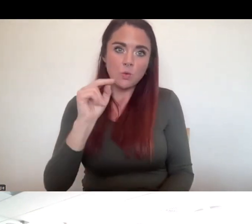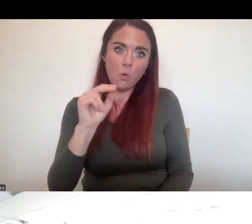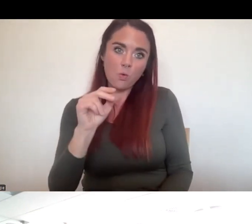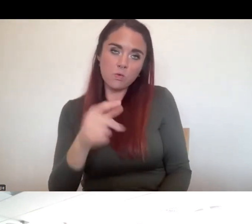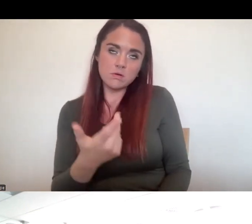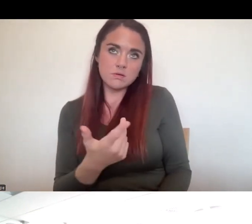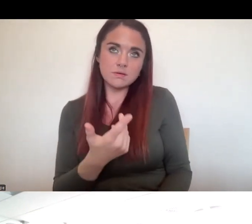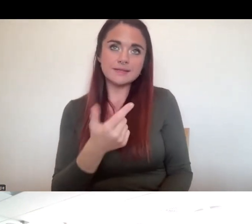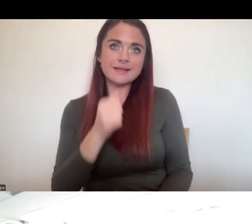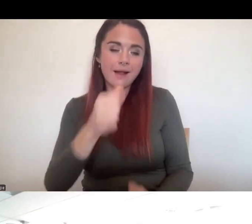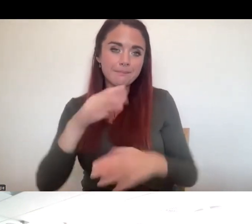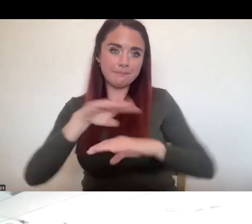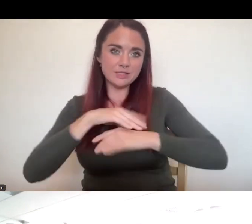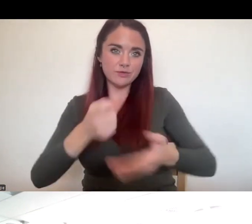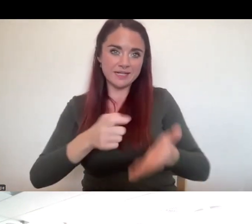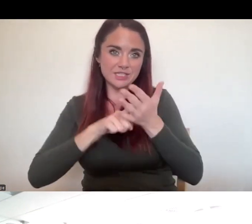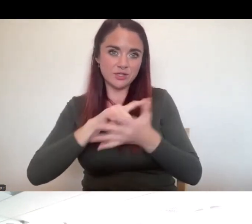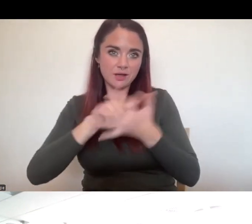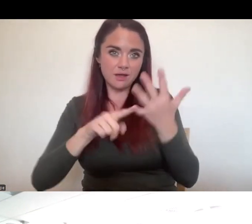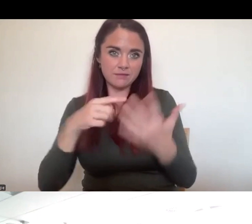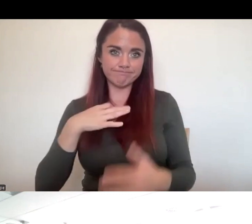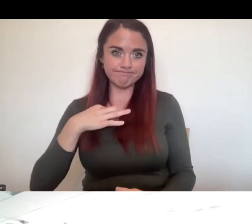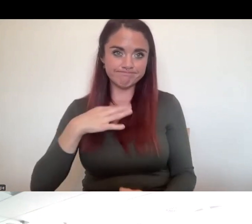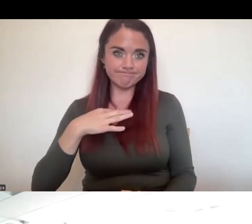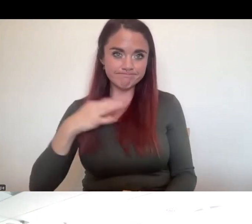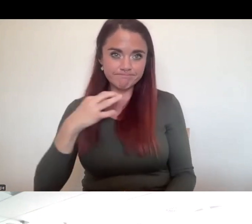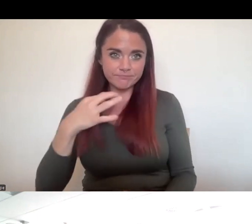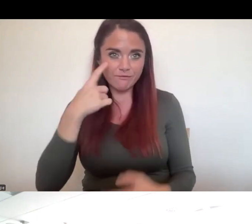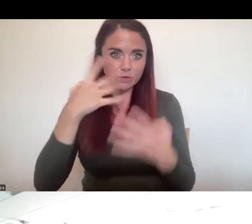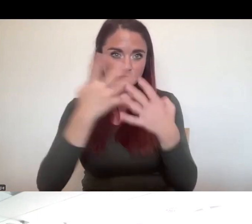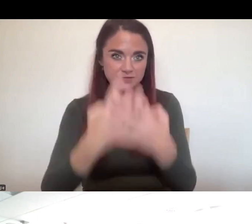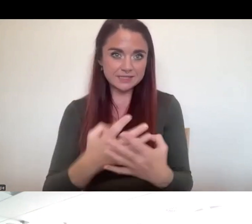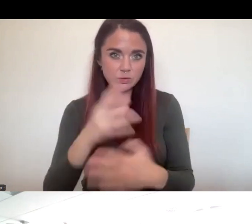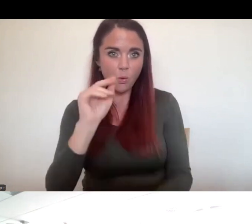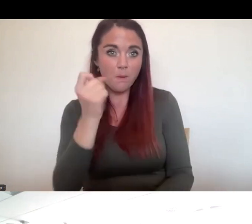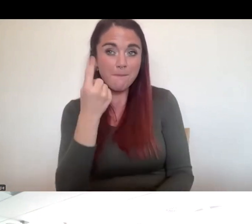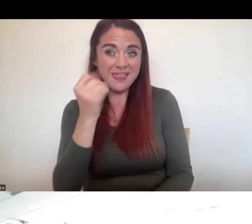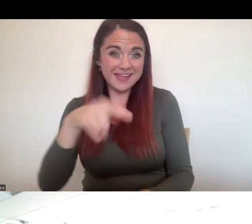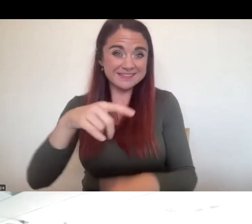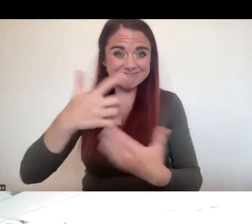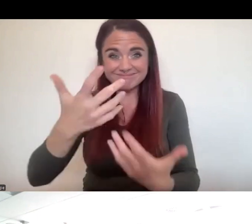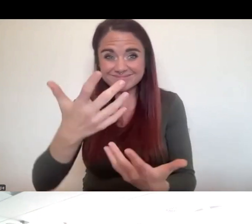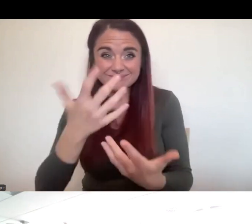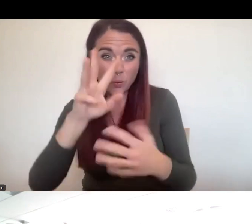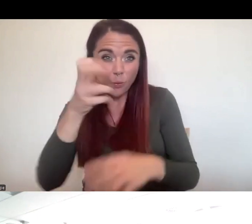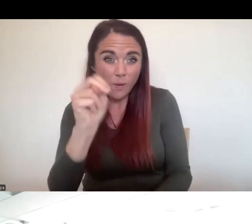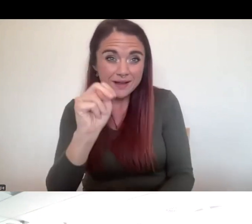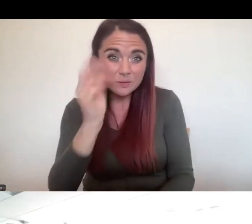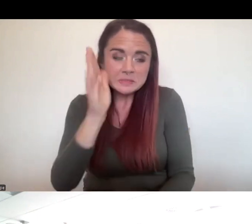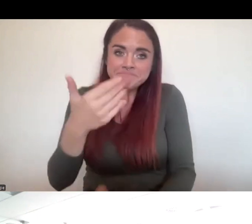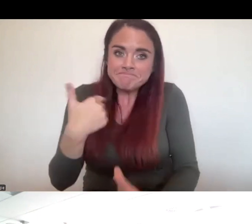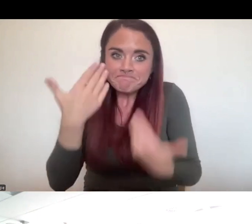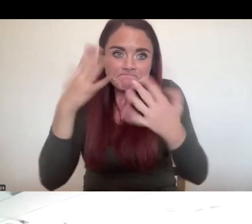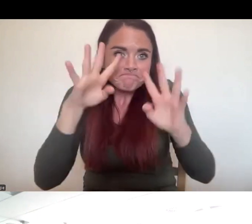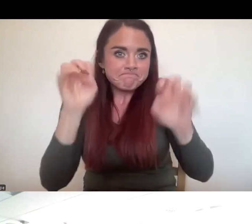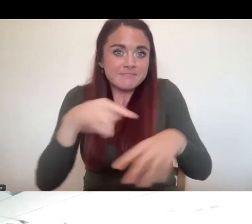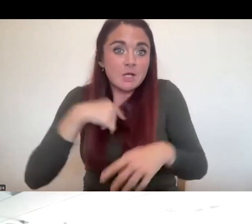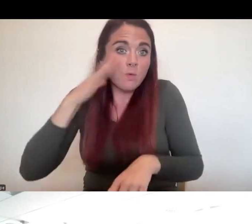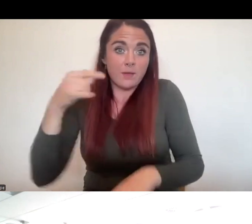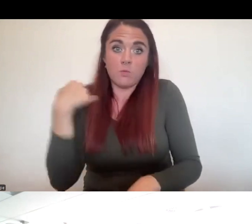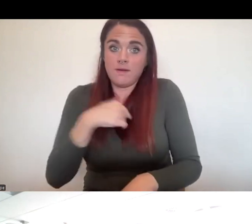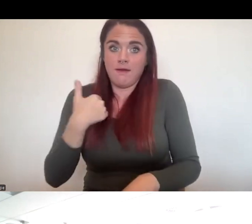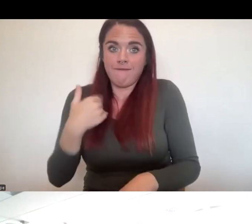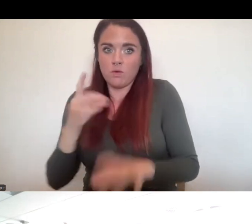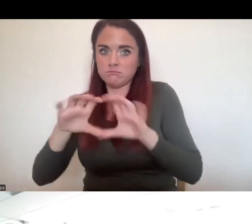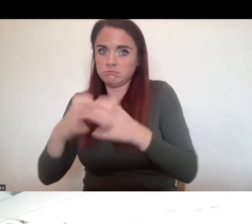eligibility criteria. I don't know what currently that timeline looks like, but I know we do have a dedicated team that works